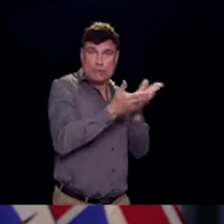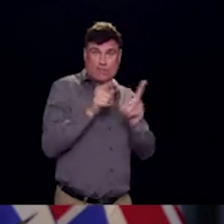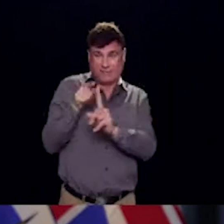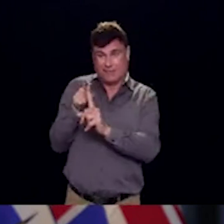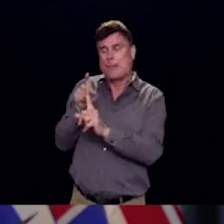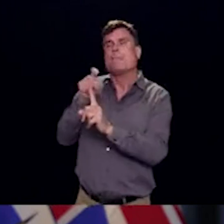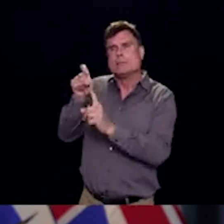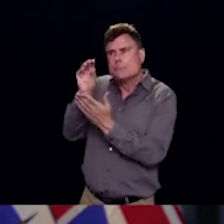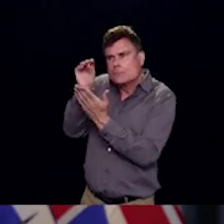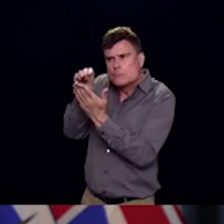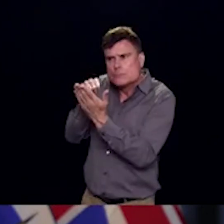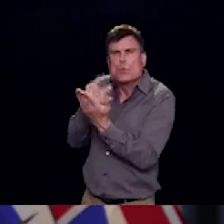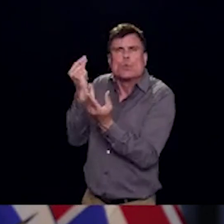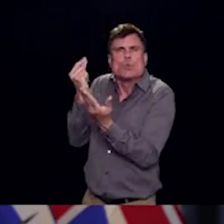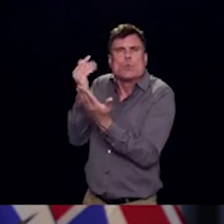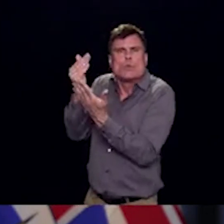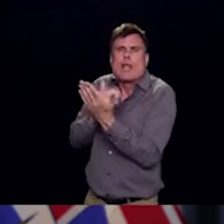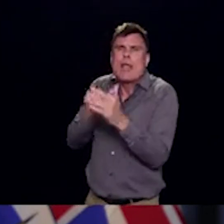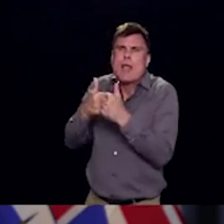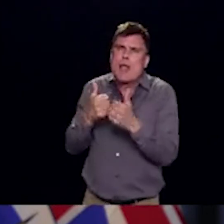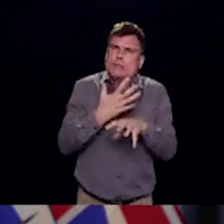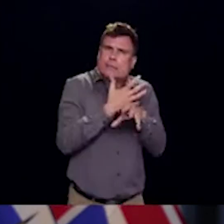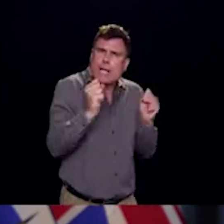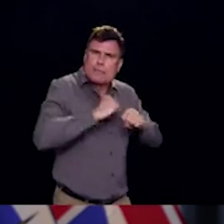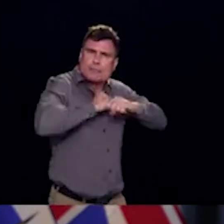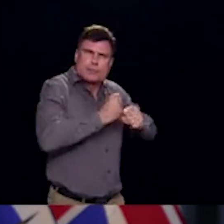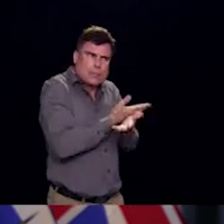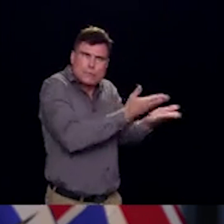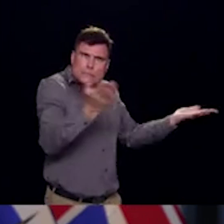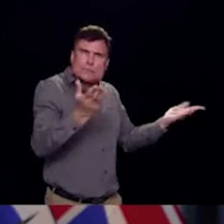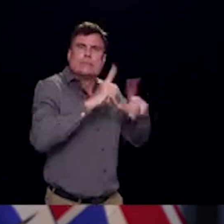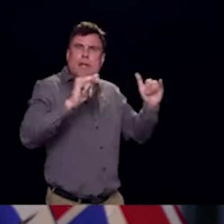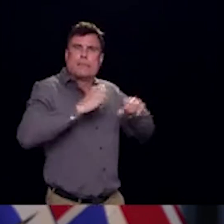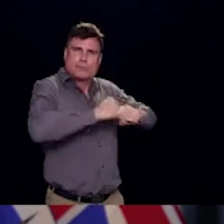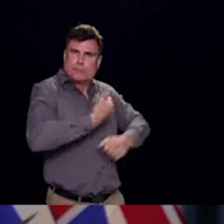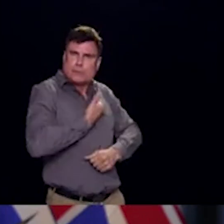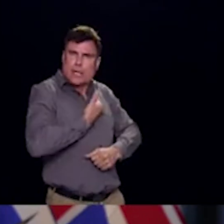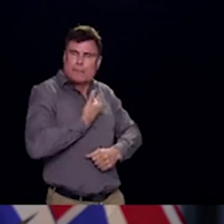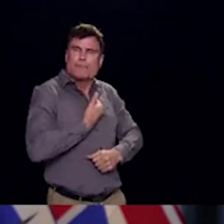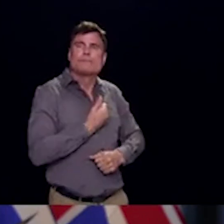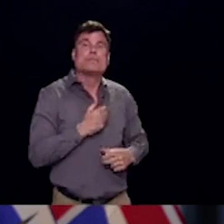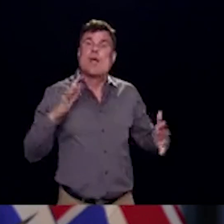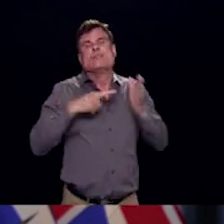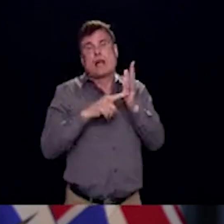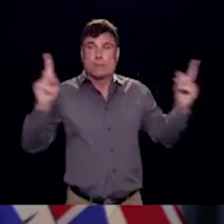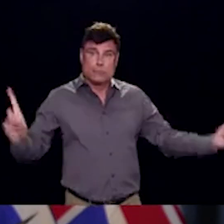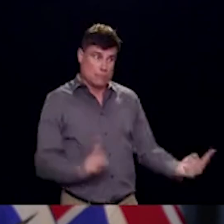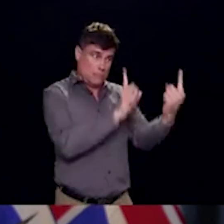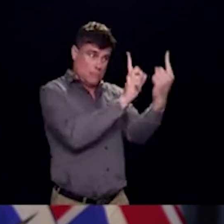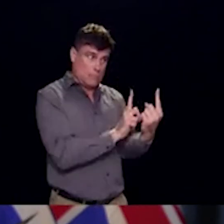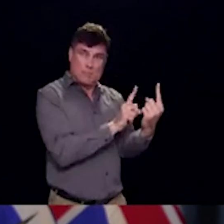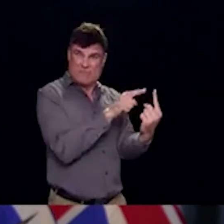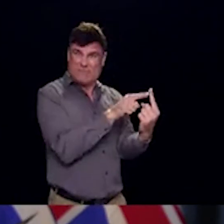been developed in consultation with many different parts of our sector, and they've been posted on they will be posted by today on the BC CDC website,